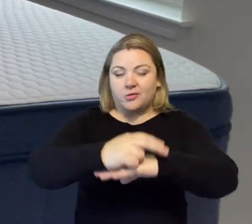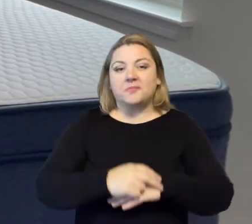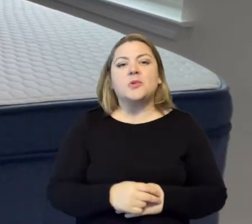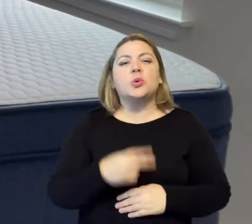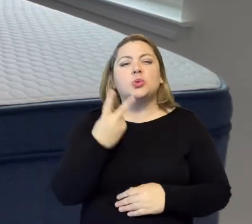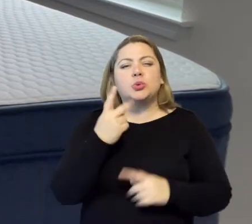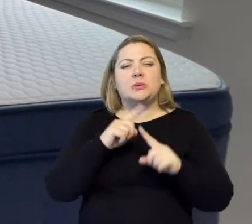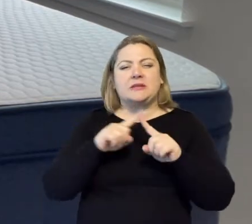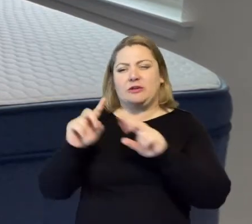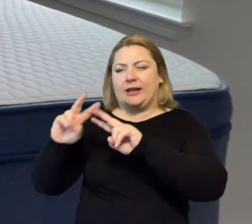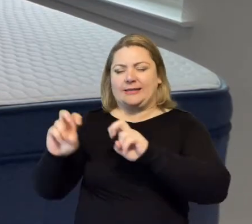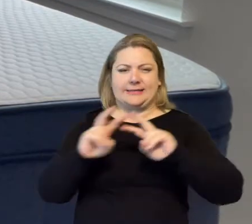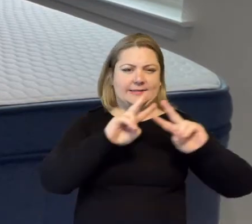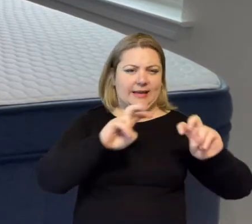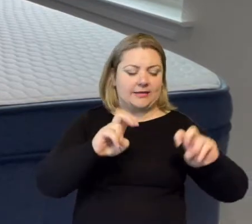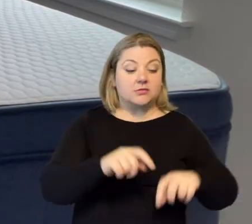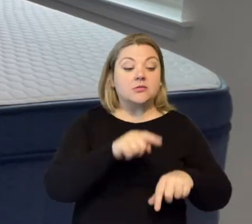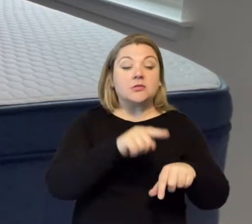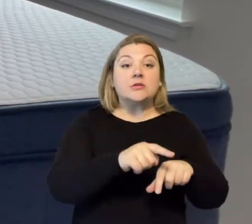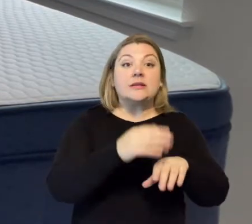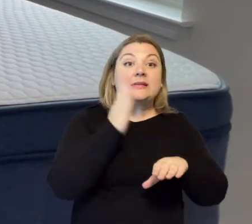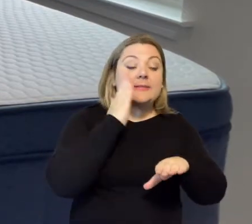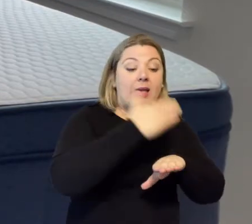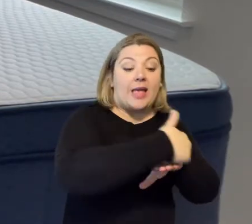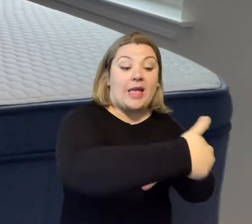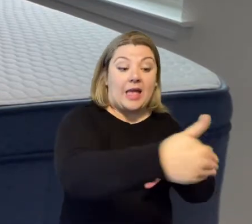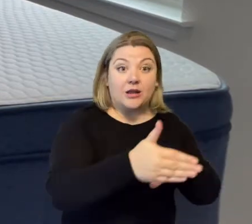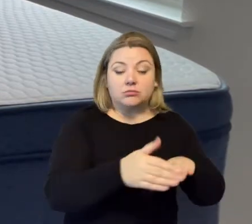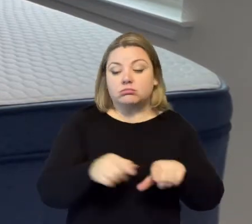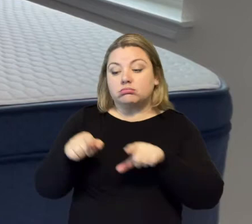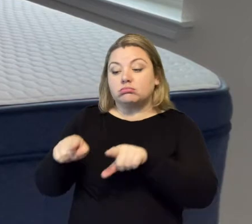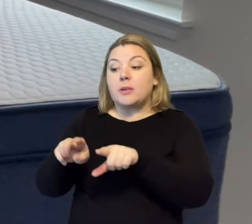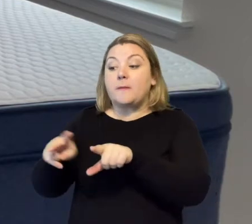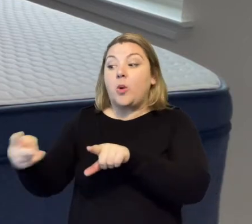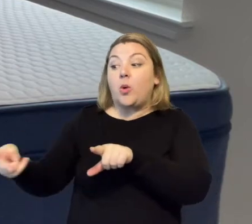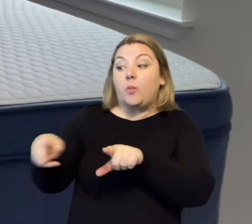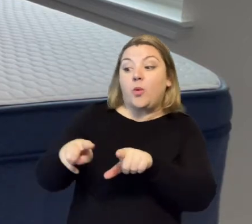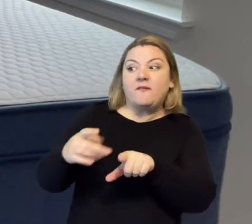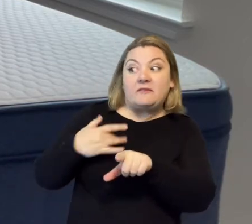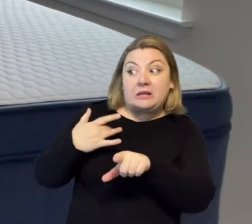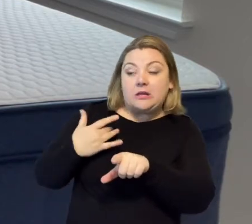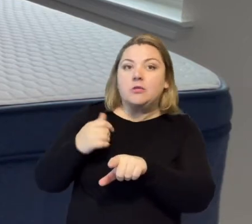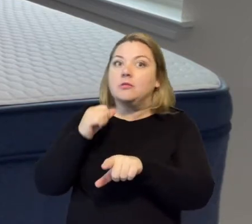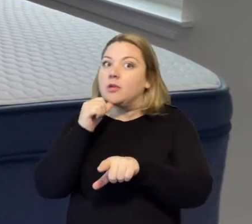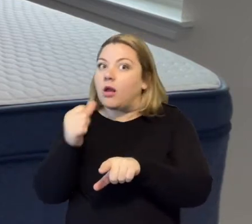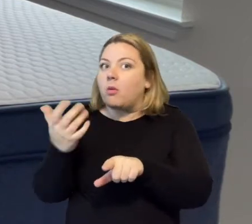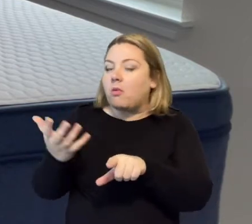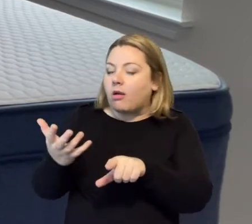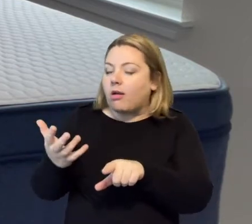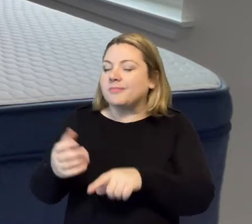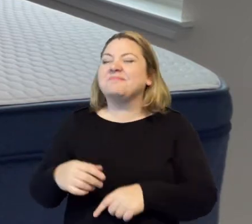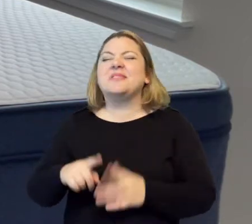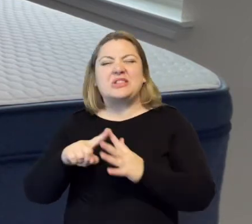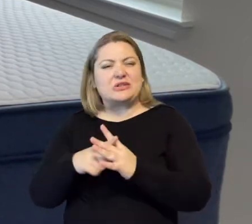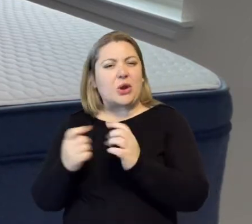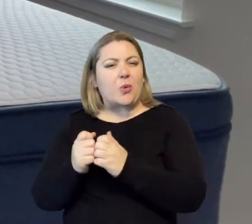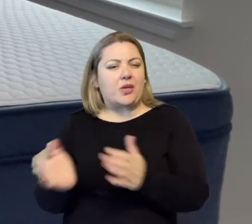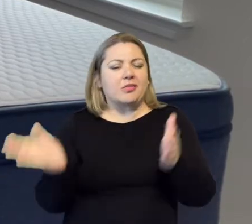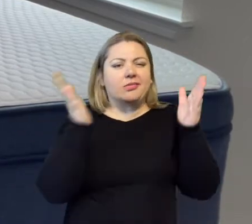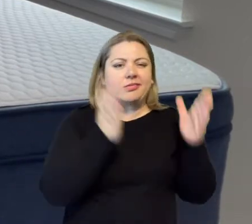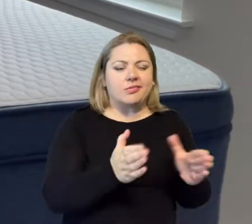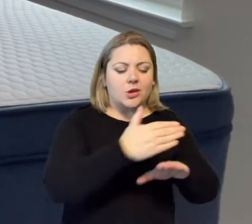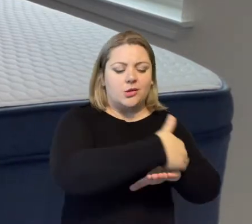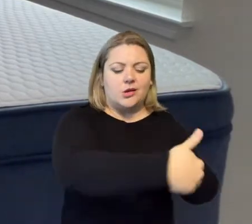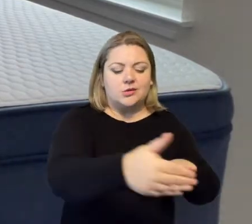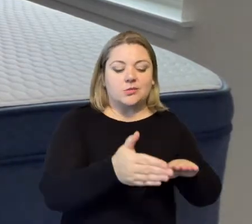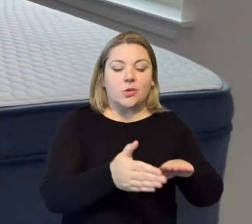support and we're gonna talk about motion transfer. So let's start with edge support. So edge support is like when